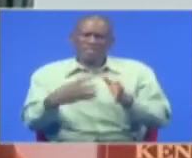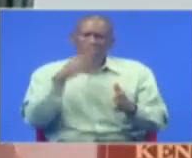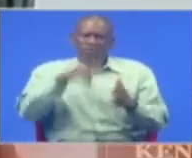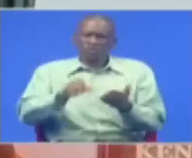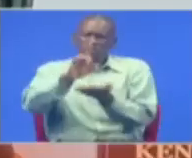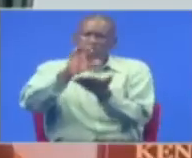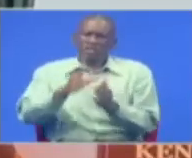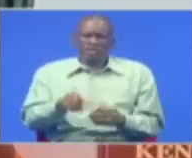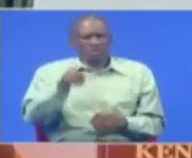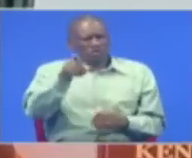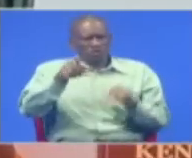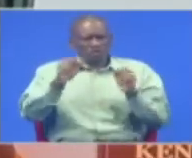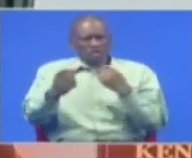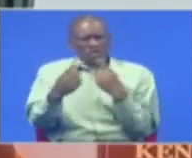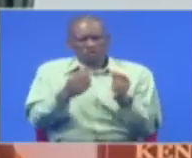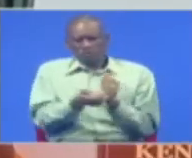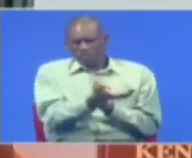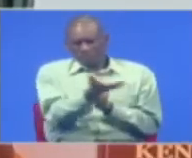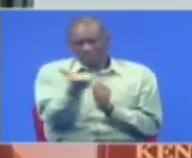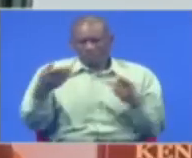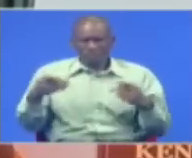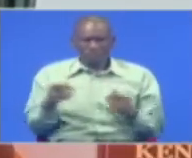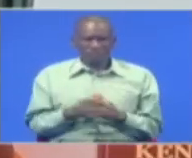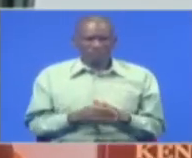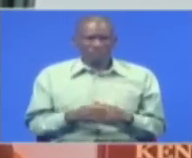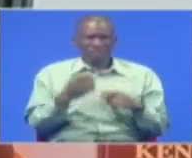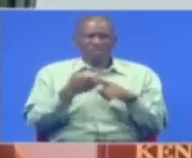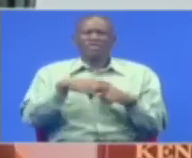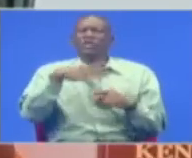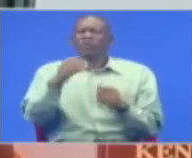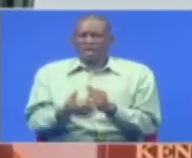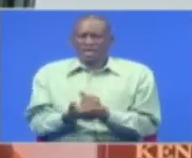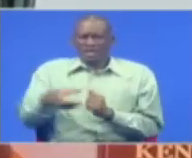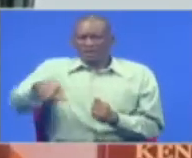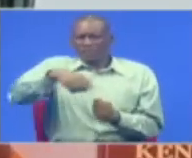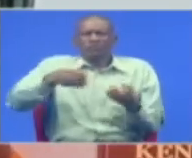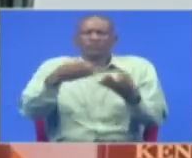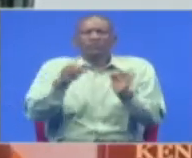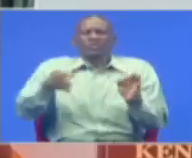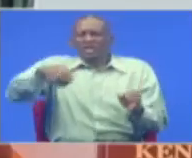wewe ndio unaweza kuongea na hao watu. Sasa enda utusaidie kutoa mtu yetu.